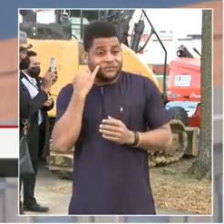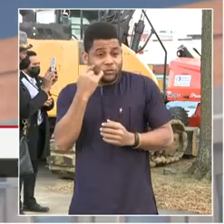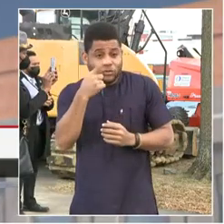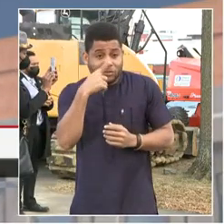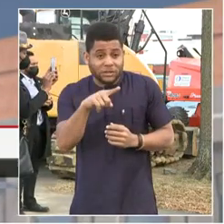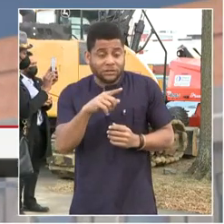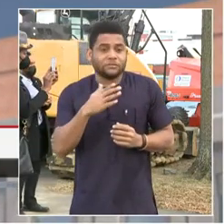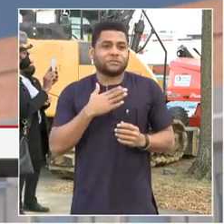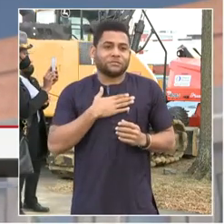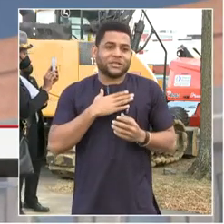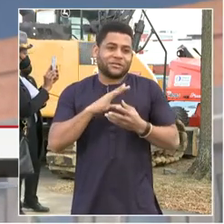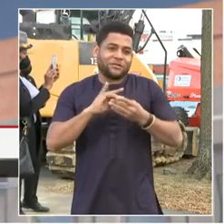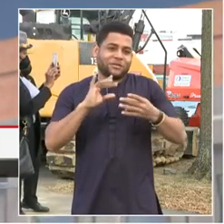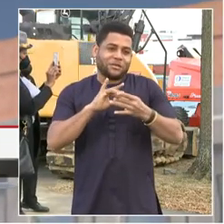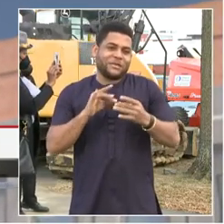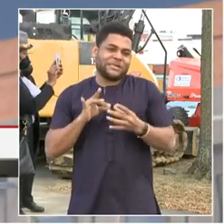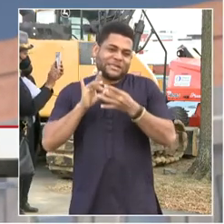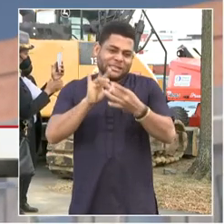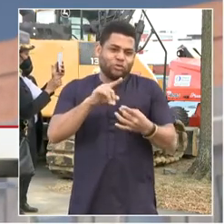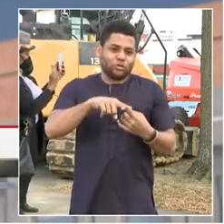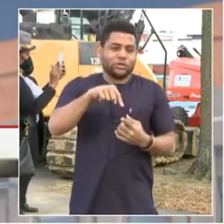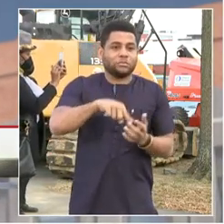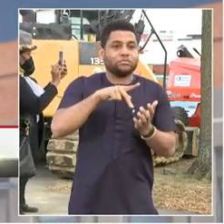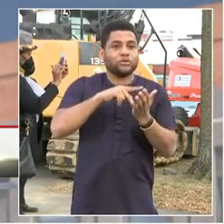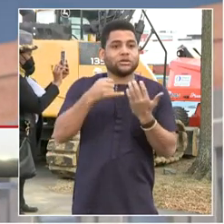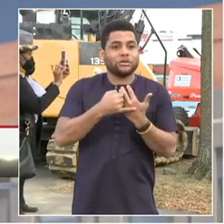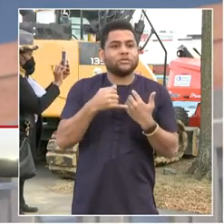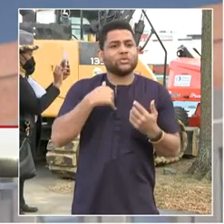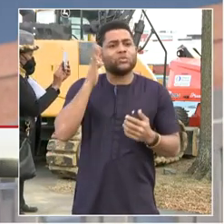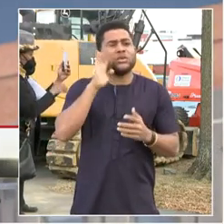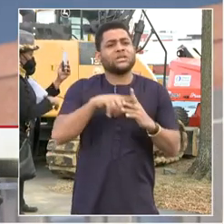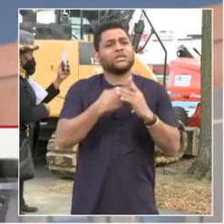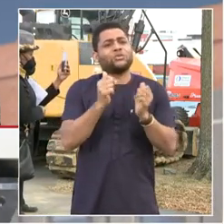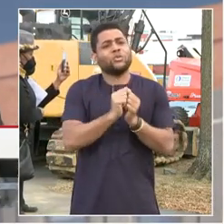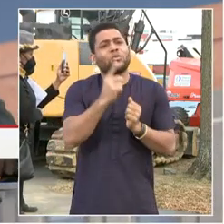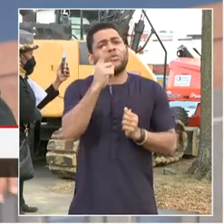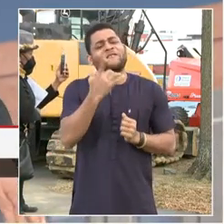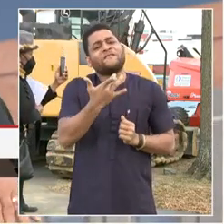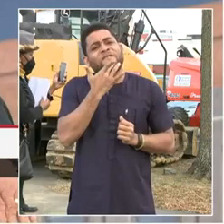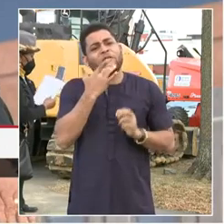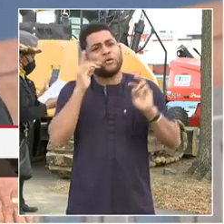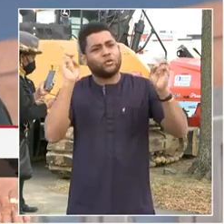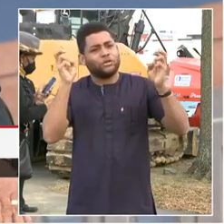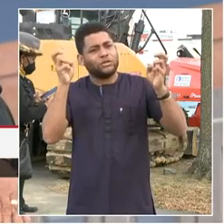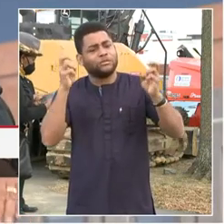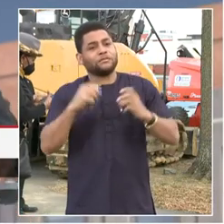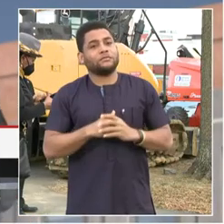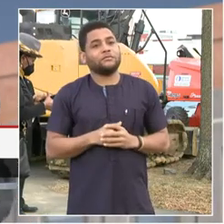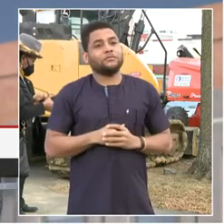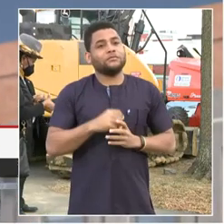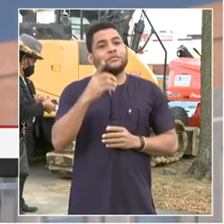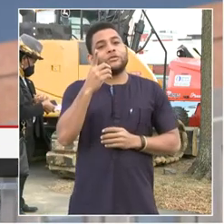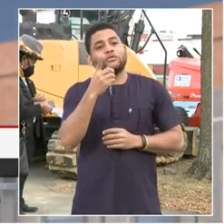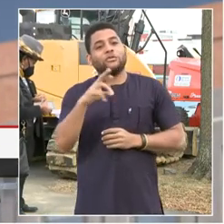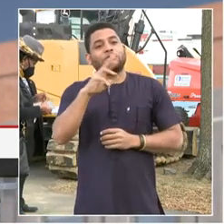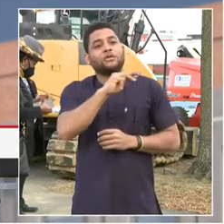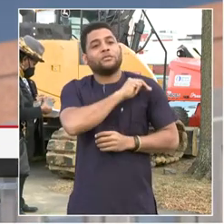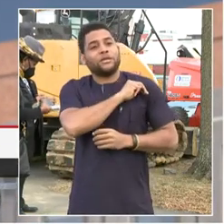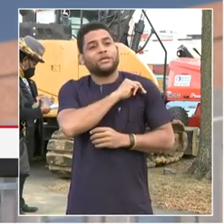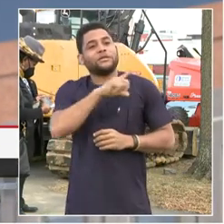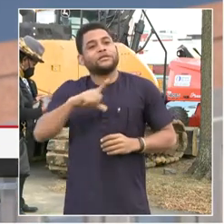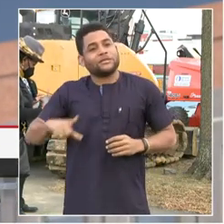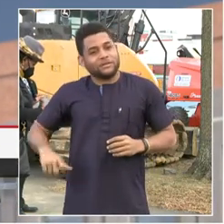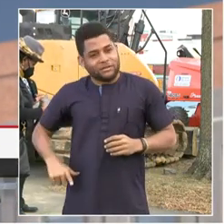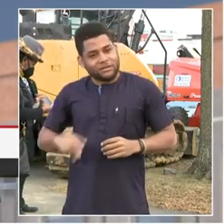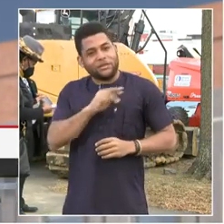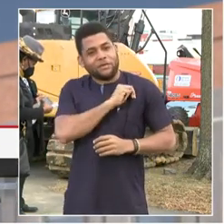remarks with one of my favorite quotes by the Reverend Dr. Martin Luther King, Jr.,